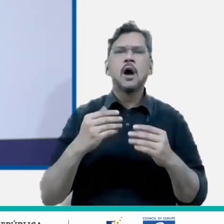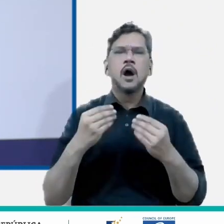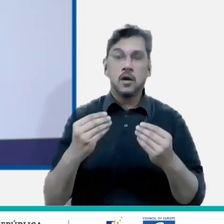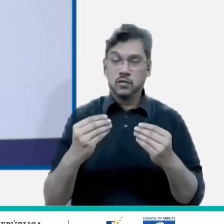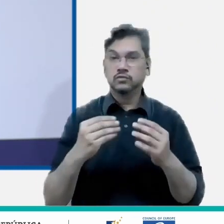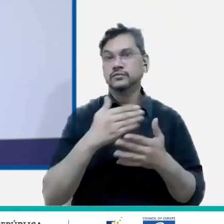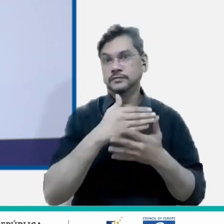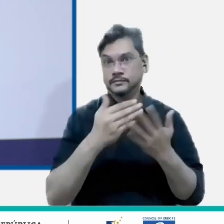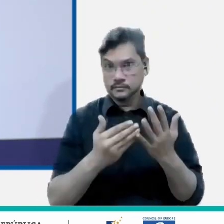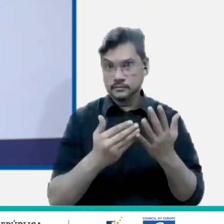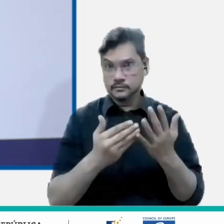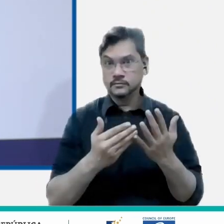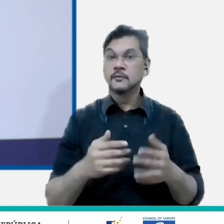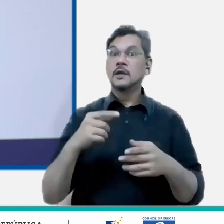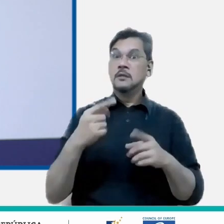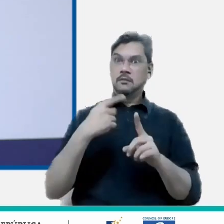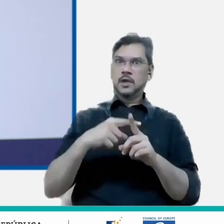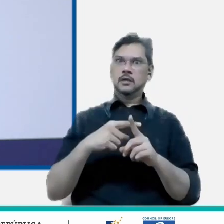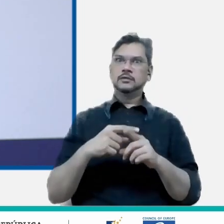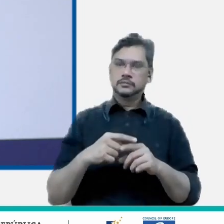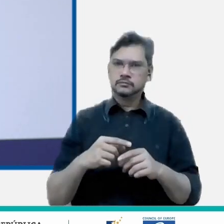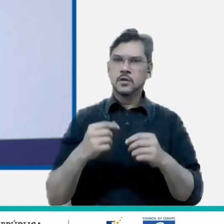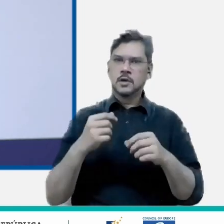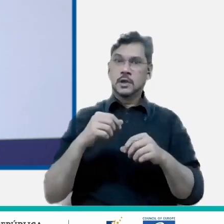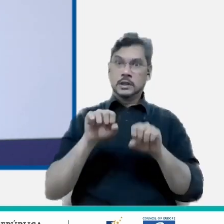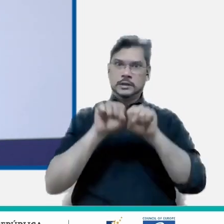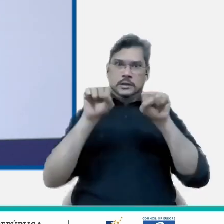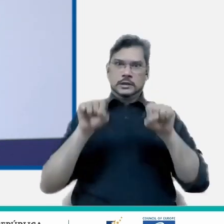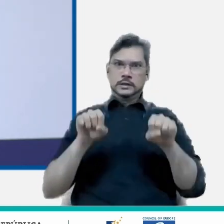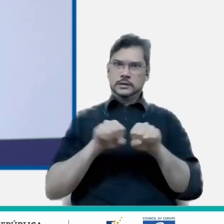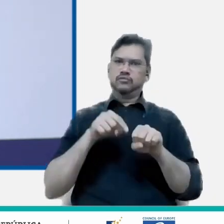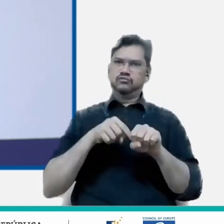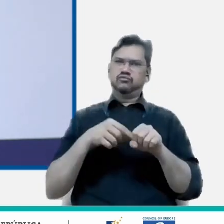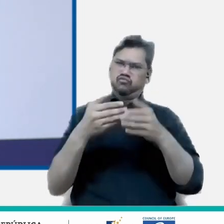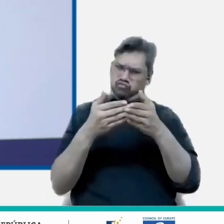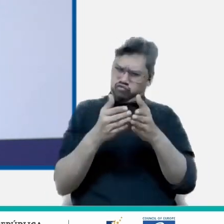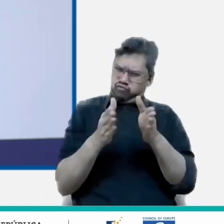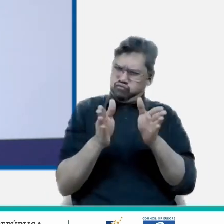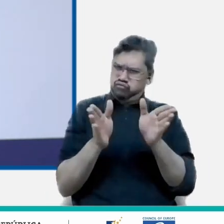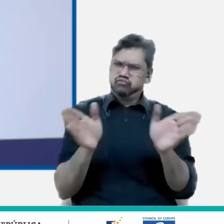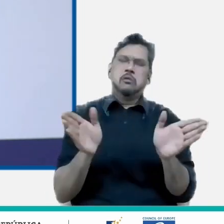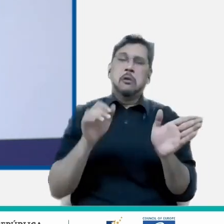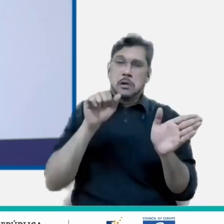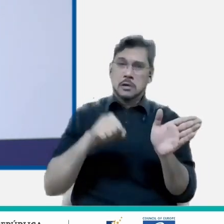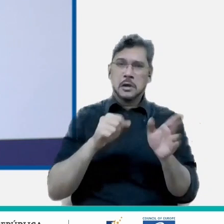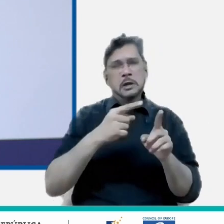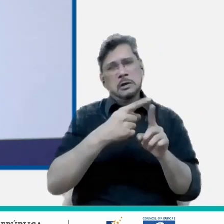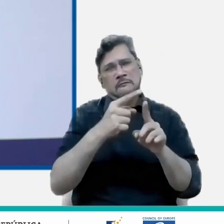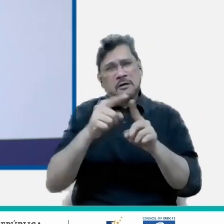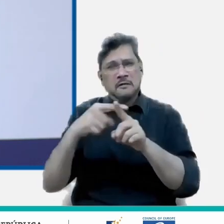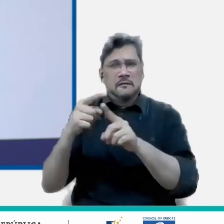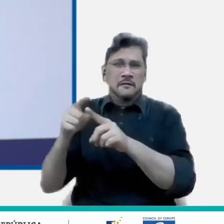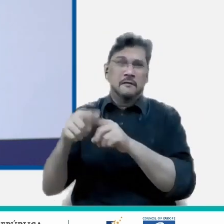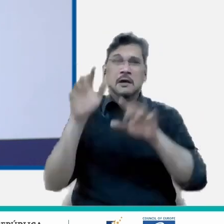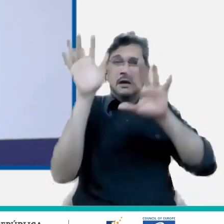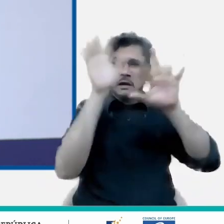protect critical infrastructure systems and investments against future climate and disaster risk. The important,